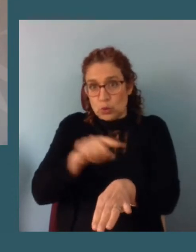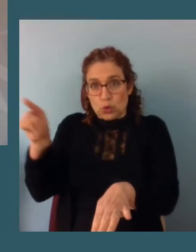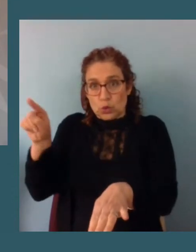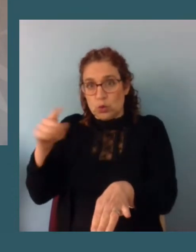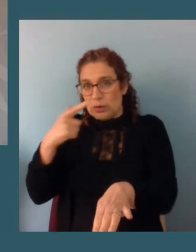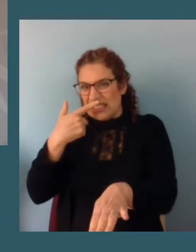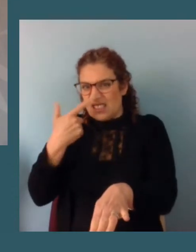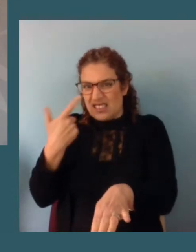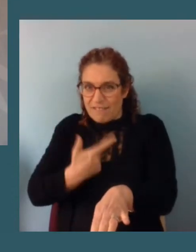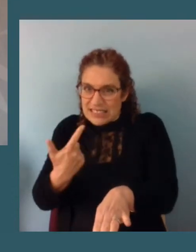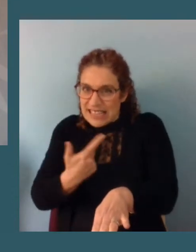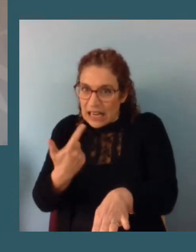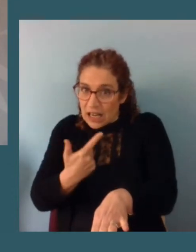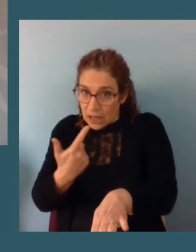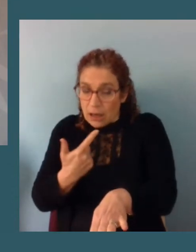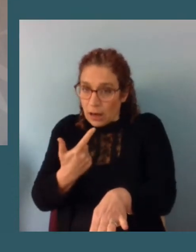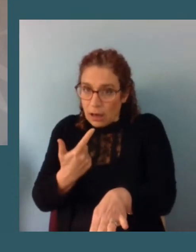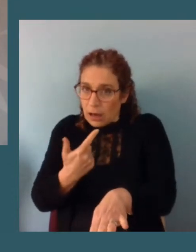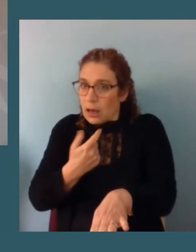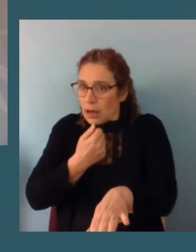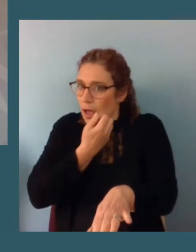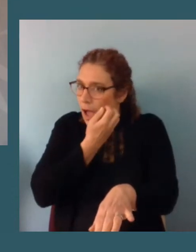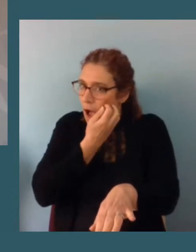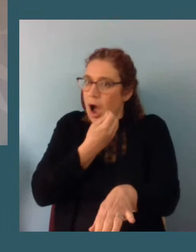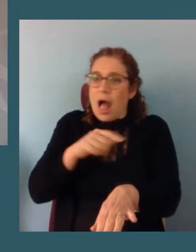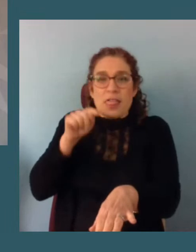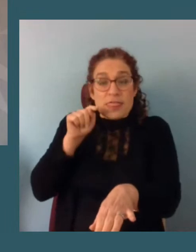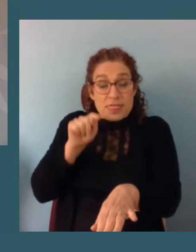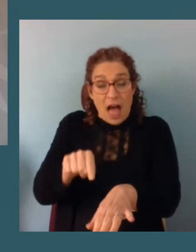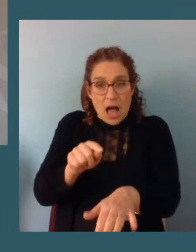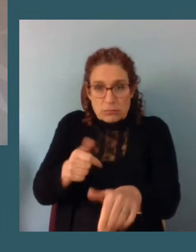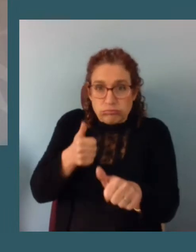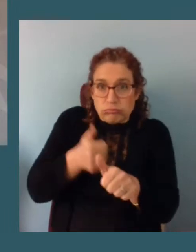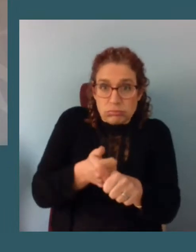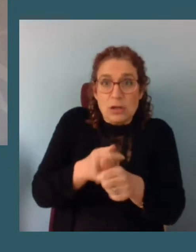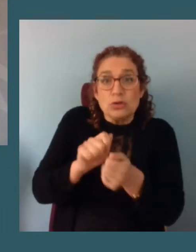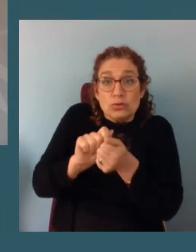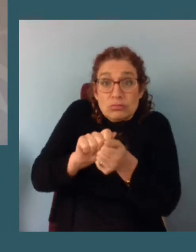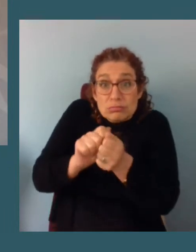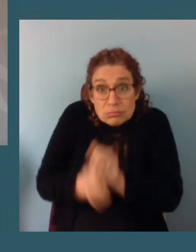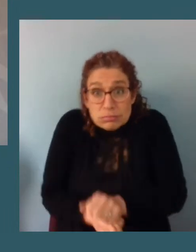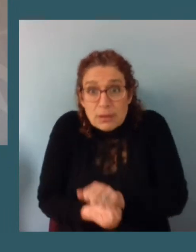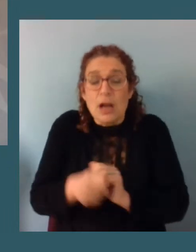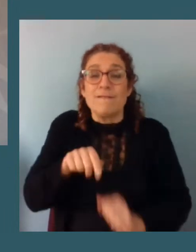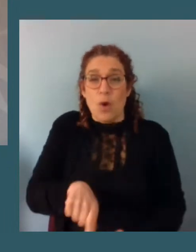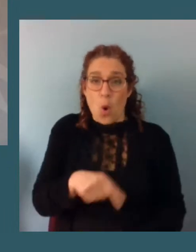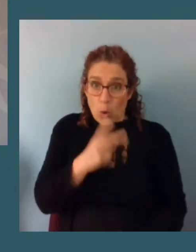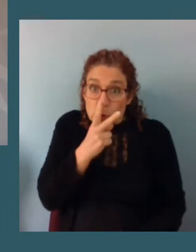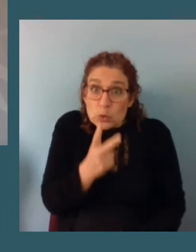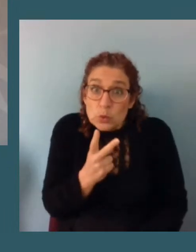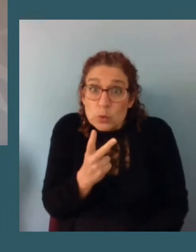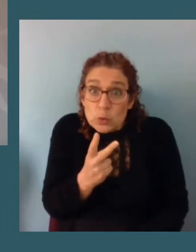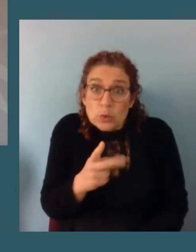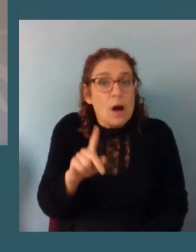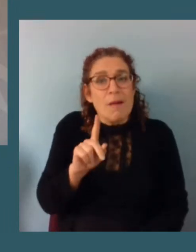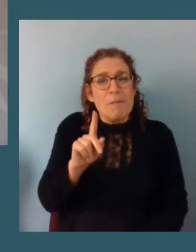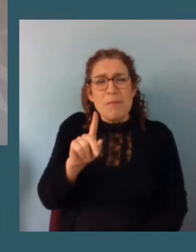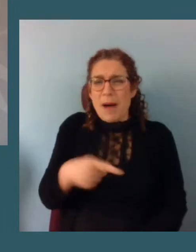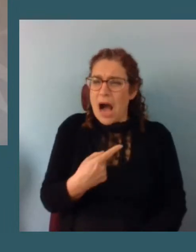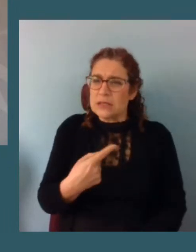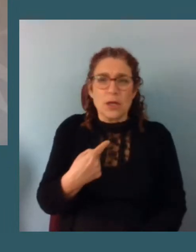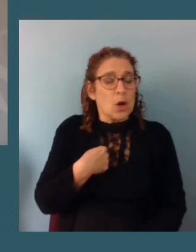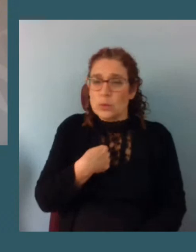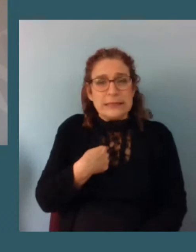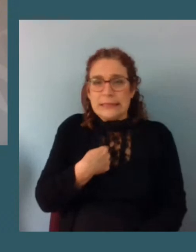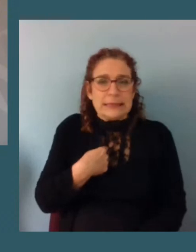So we did actually do the intervention and adapt it for children as young as 2. It's just we didn't see a reduction in